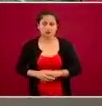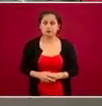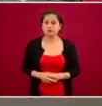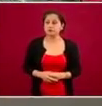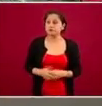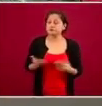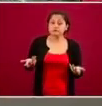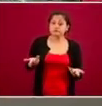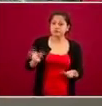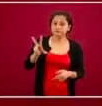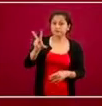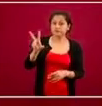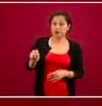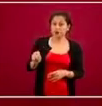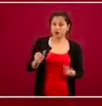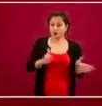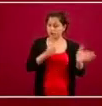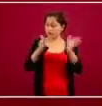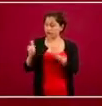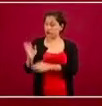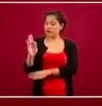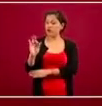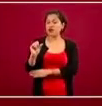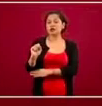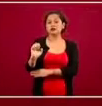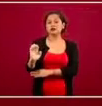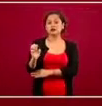3 will be officially